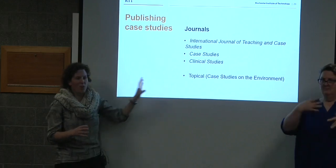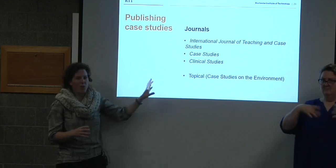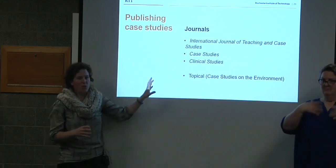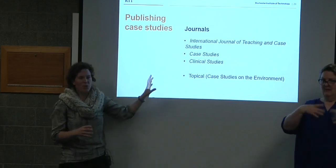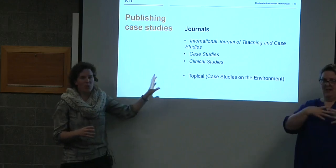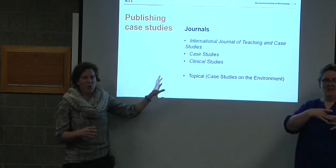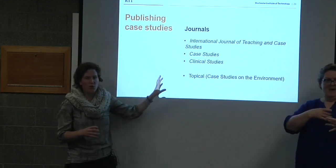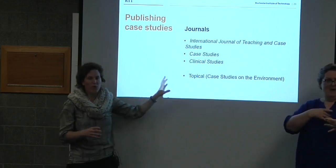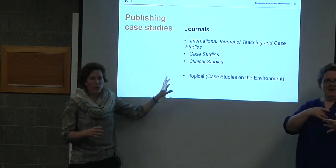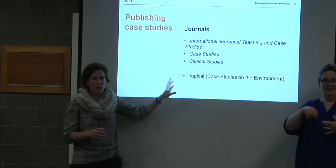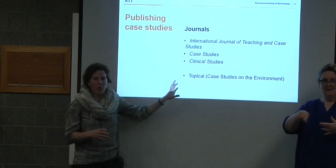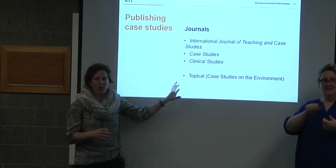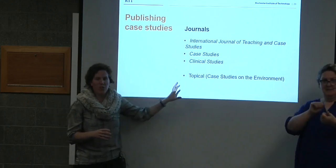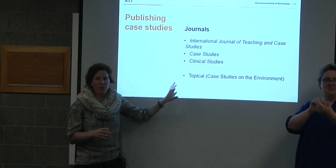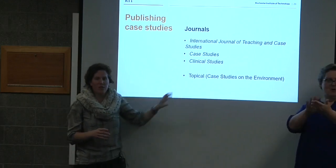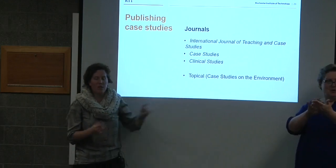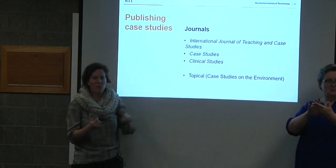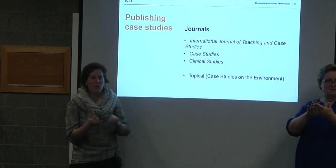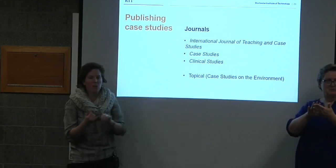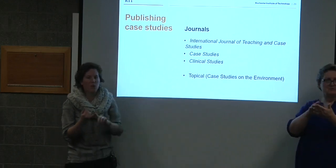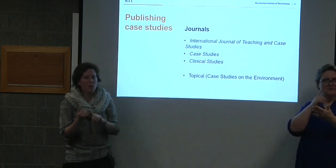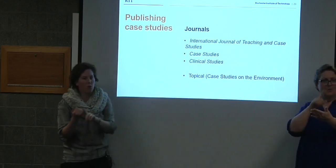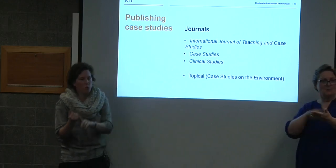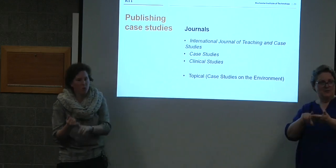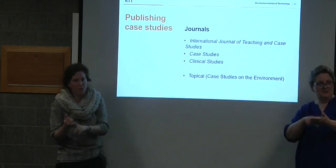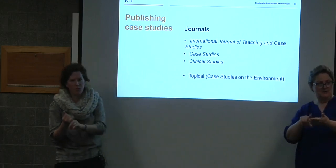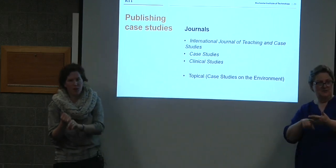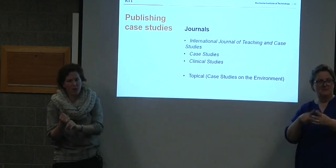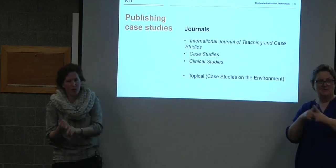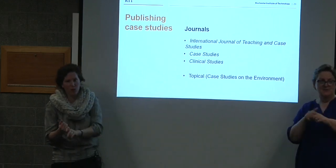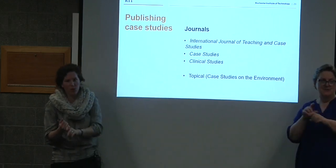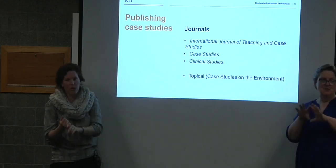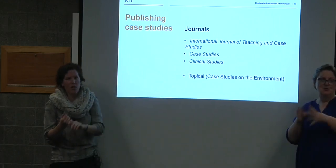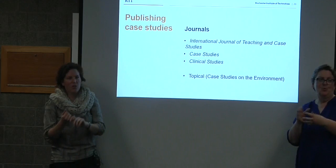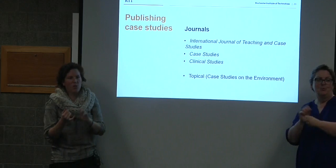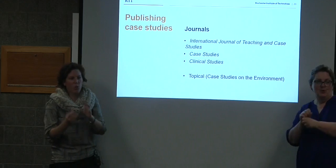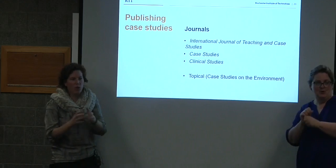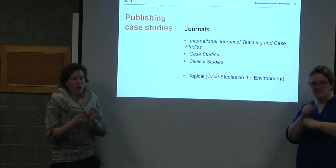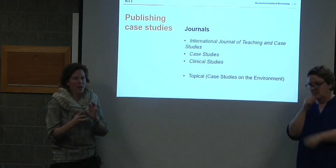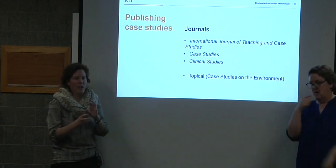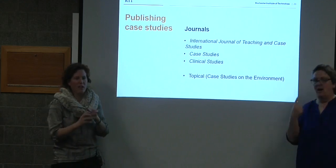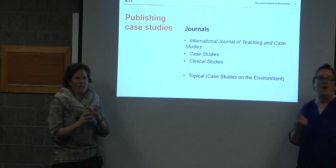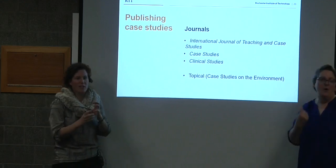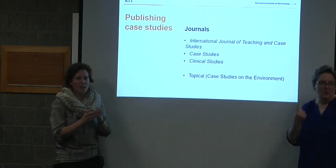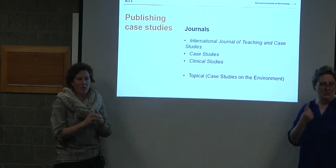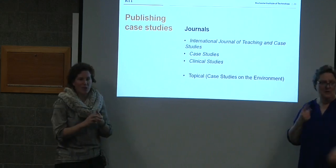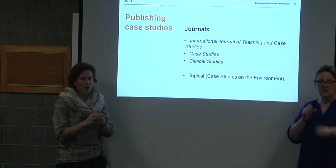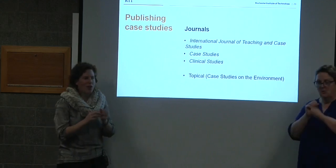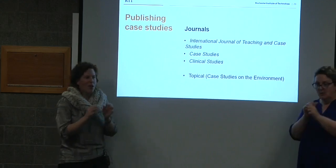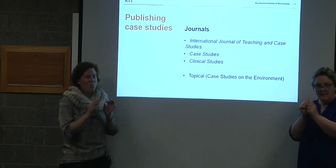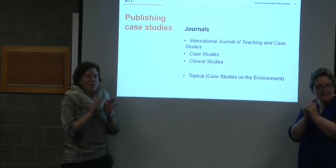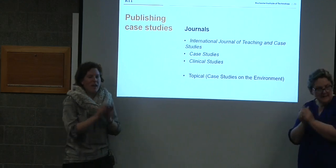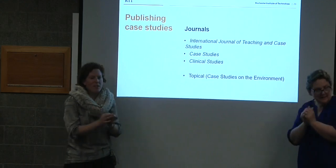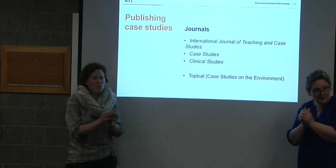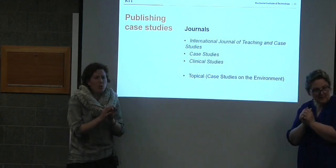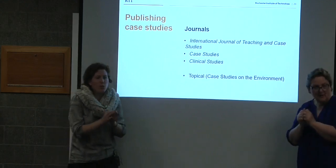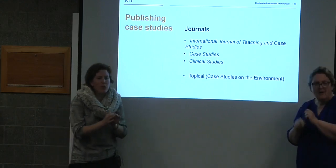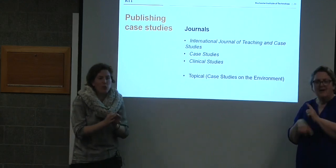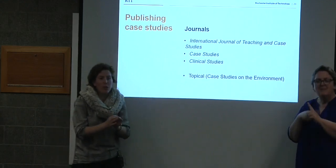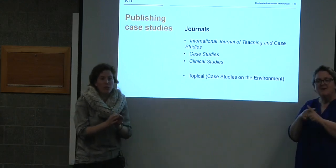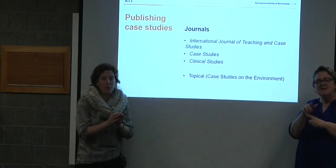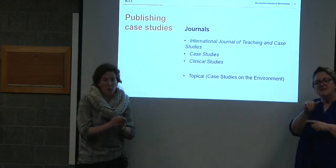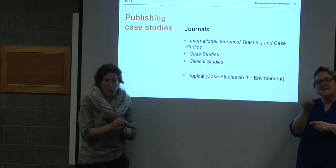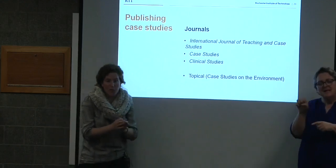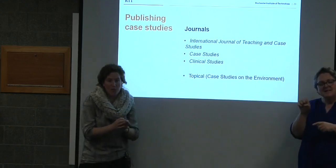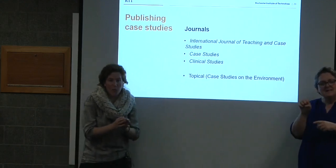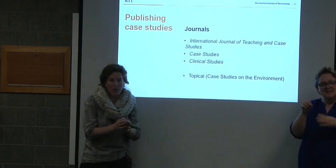this as our approach to doing a research project because number one, they're doing it in groups, they're not alone, so they're working on a case together. But cases